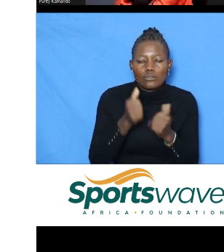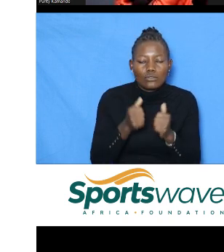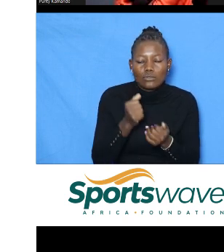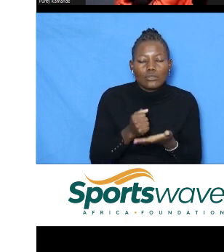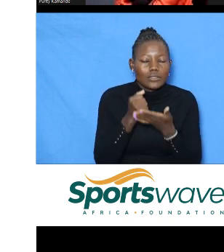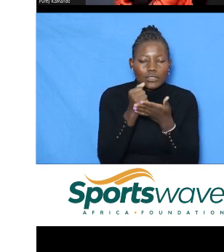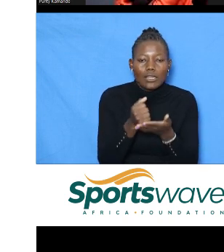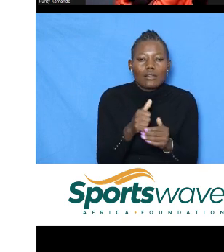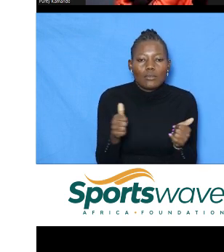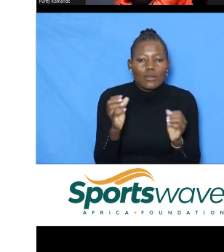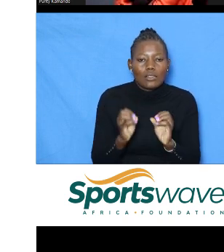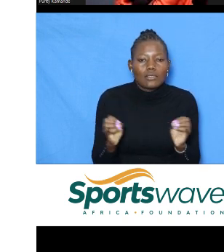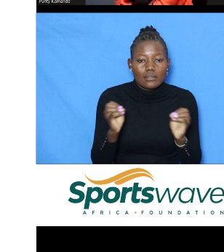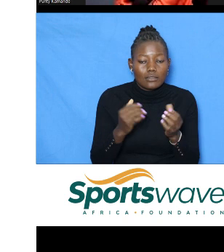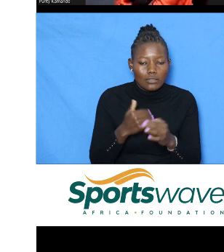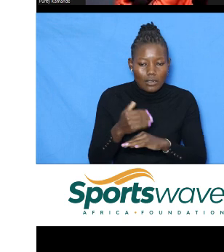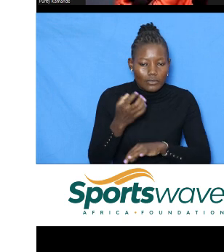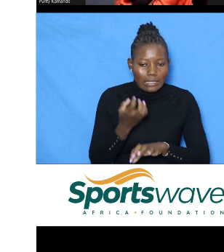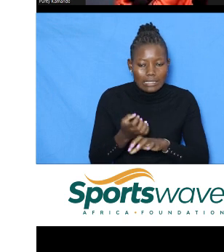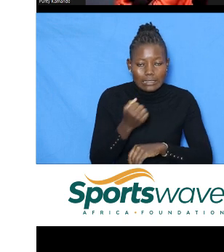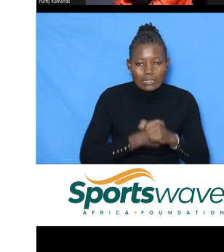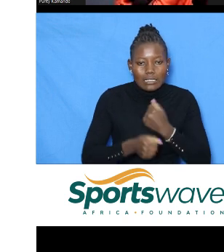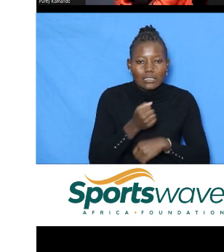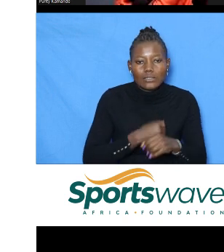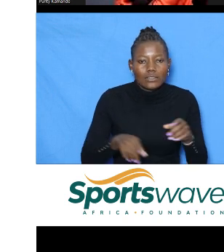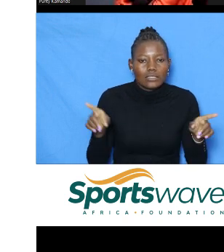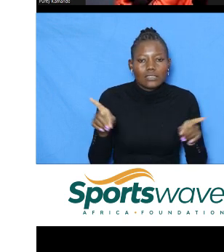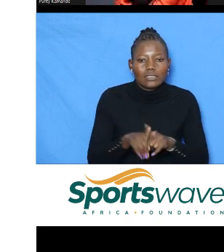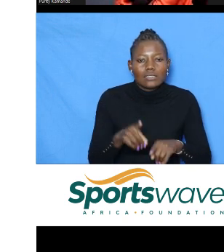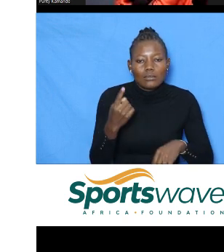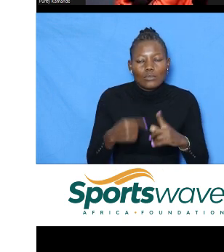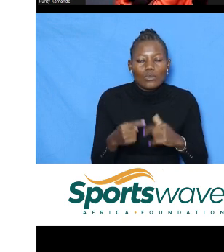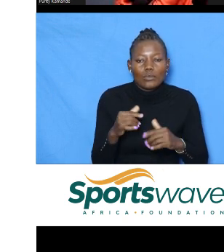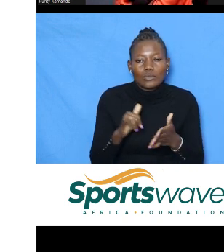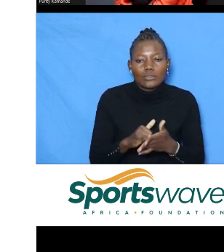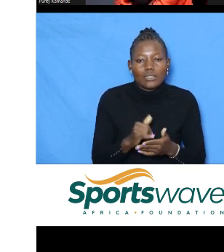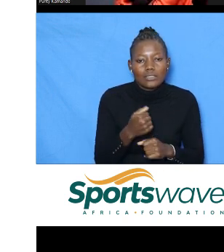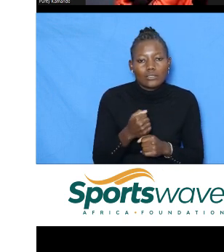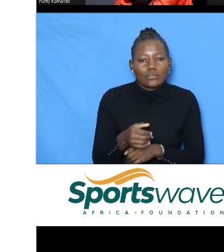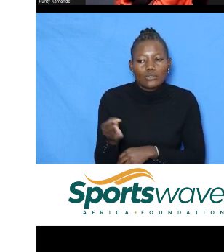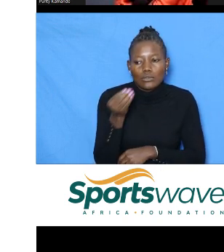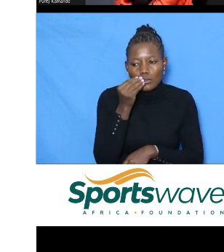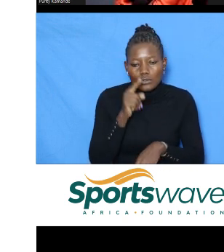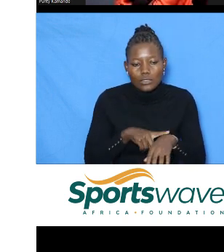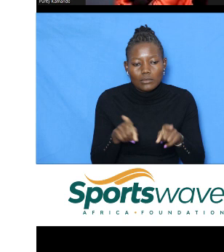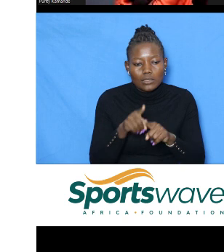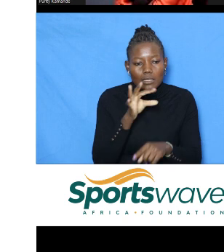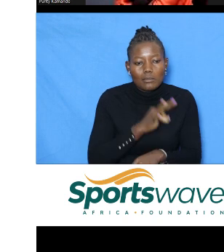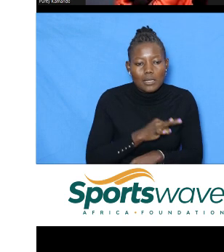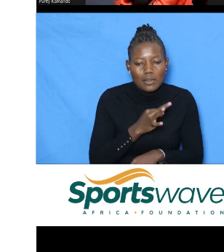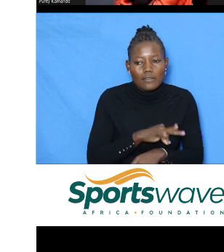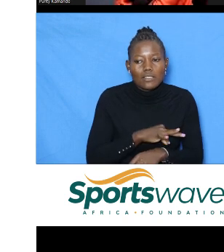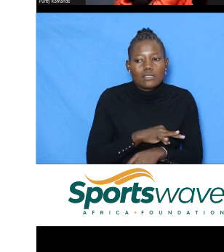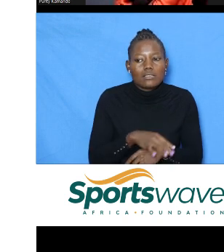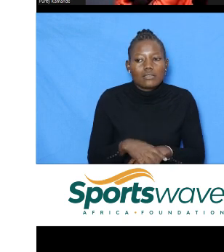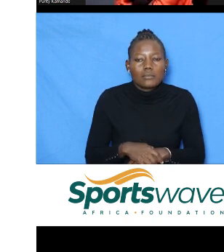especially after an intense activity like a competition. So that has to do with meal timing and the benefits of this.